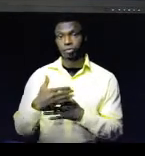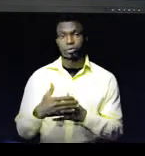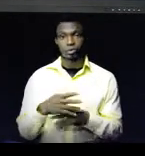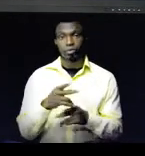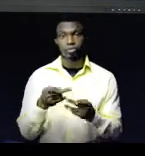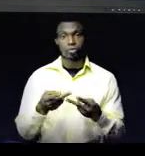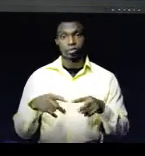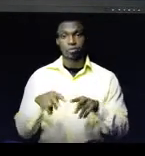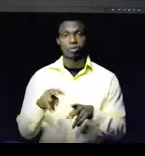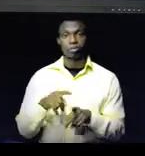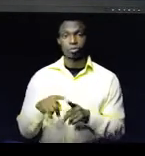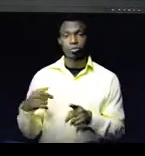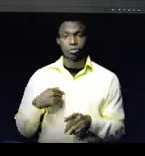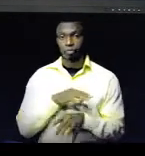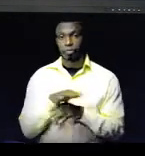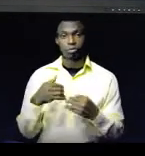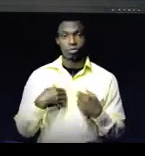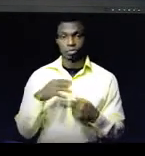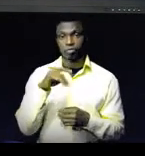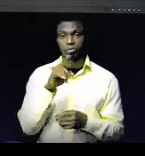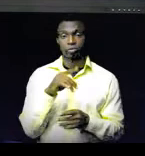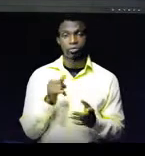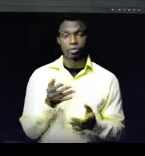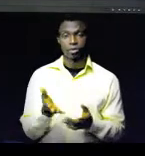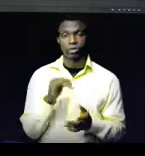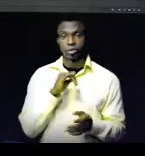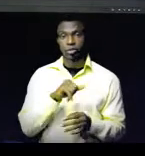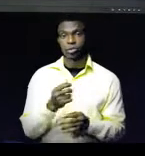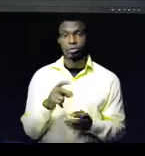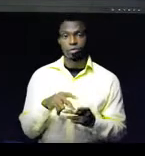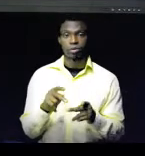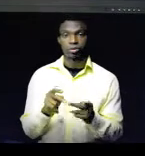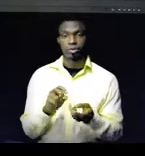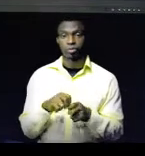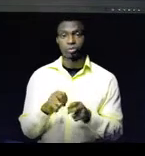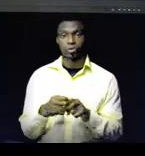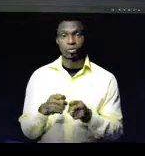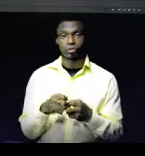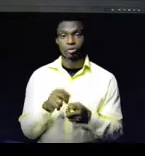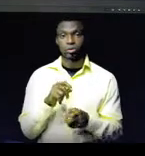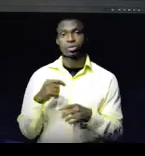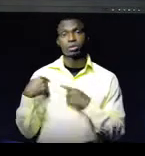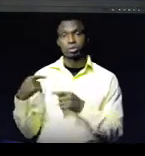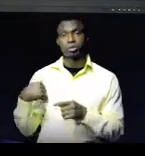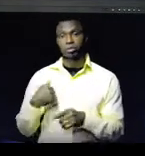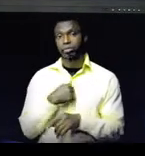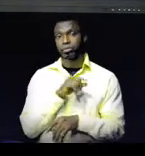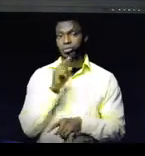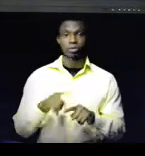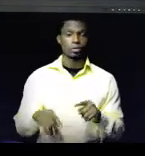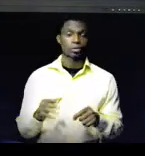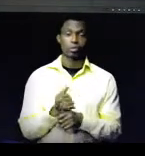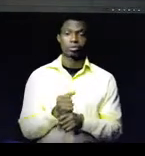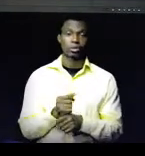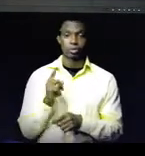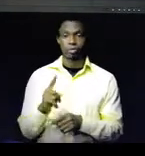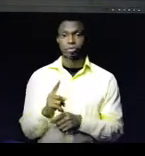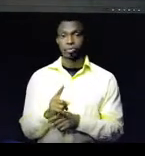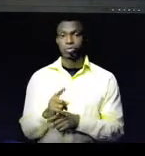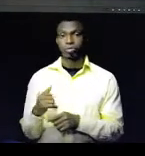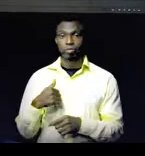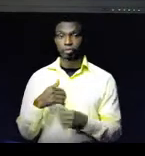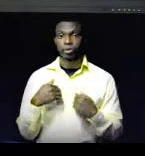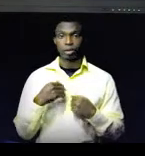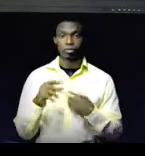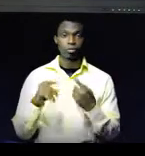we want to borrow from the next place value, but we don't find even a 1 there, which is another problem. And so what you do is that since we cannot get 1 from